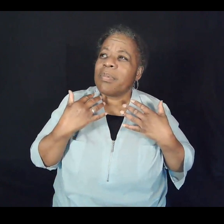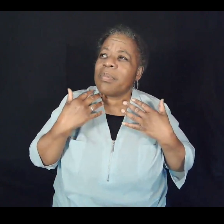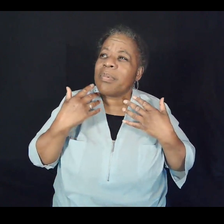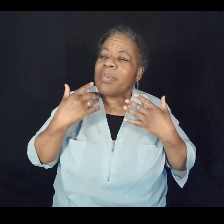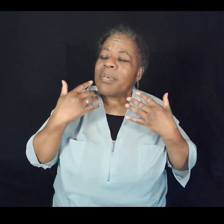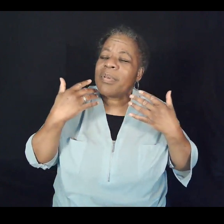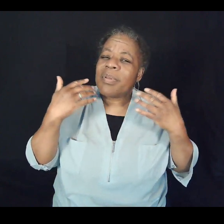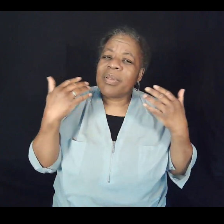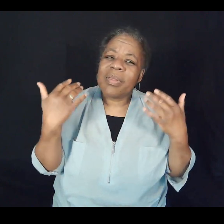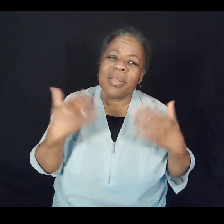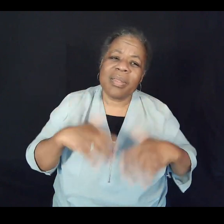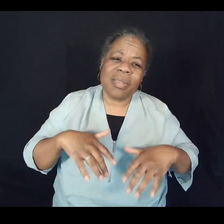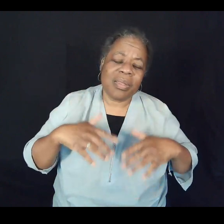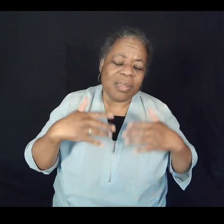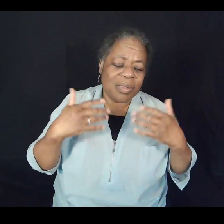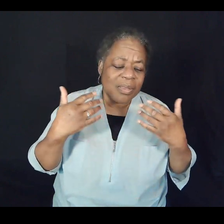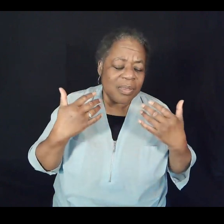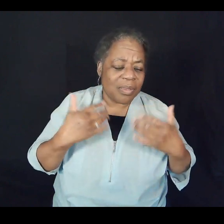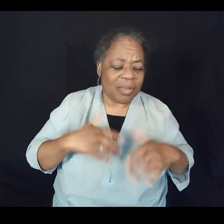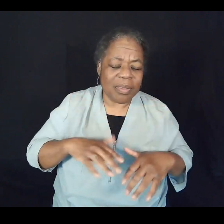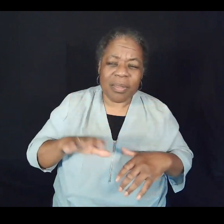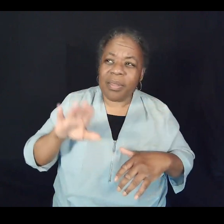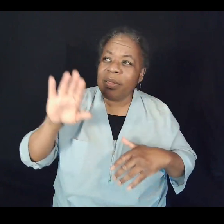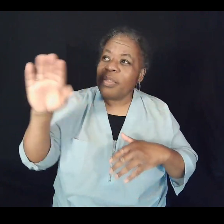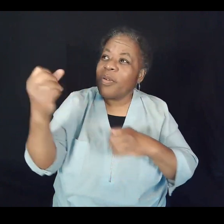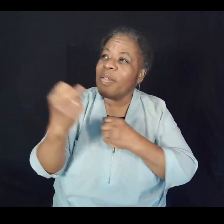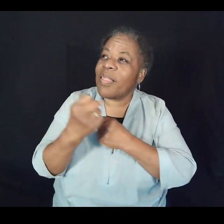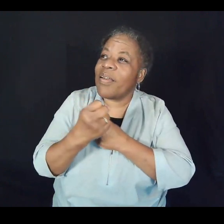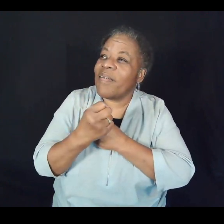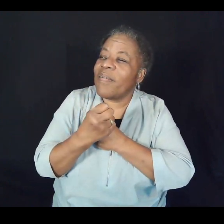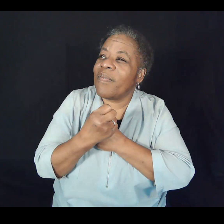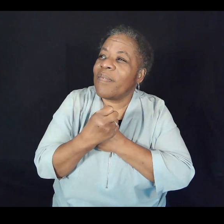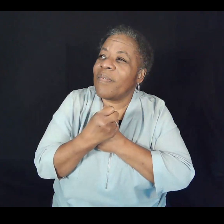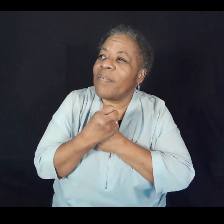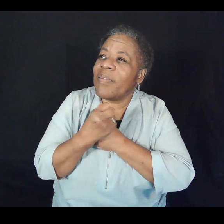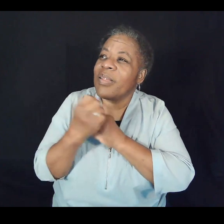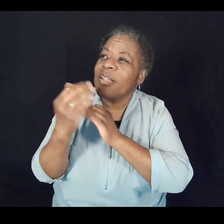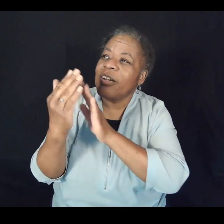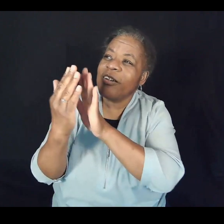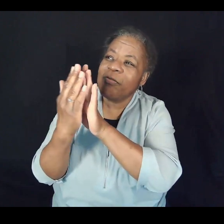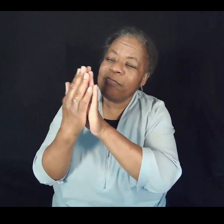I've never known a love like yours.